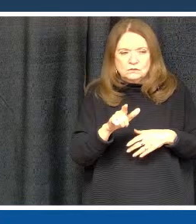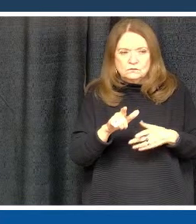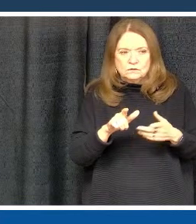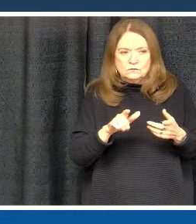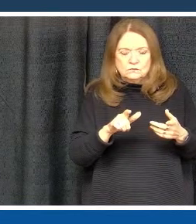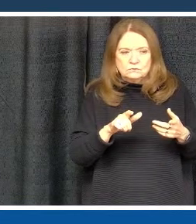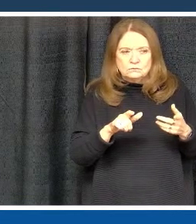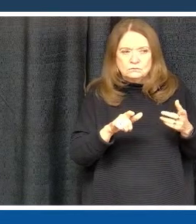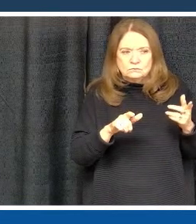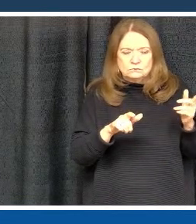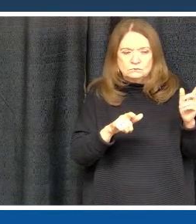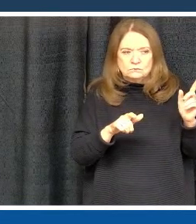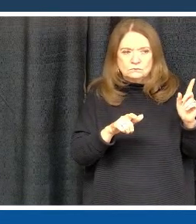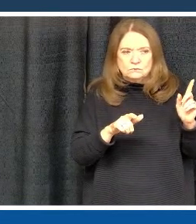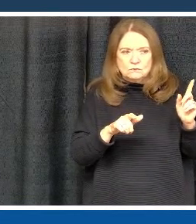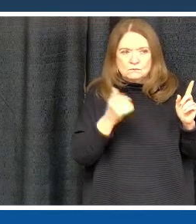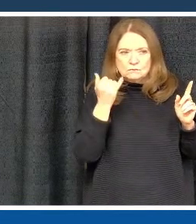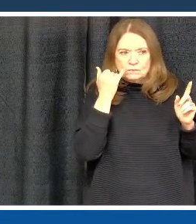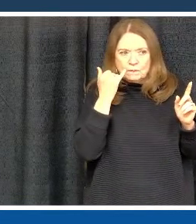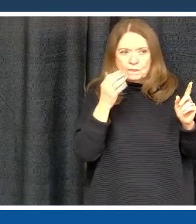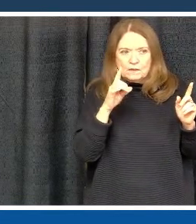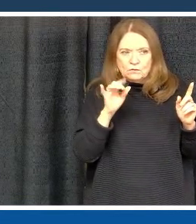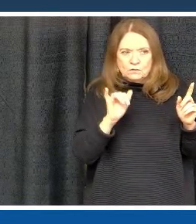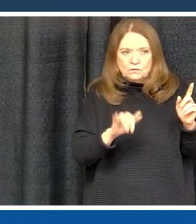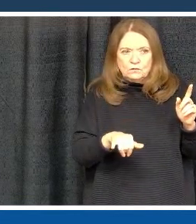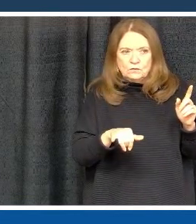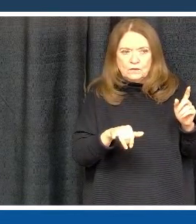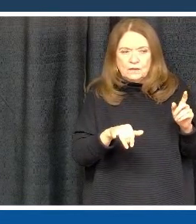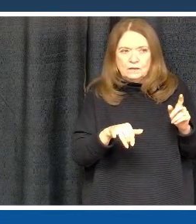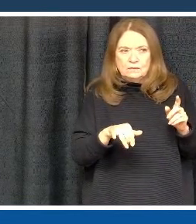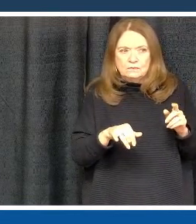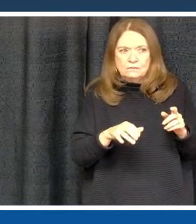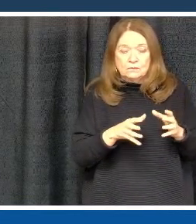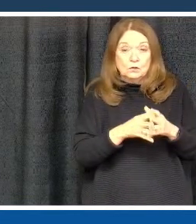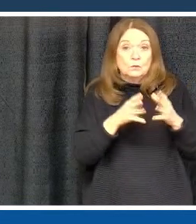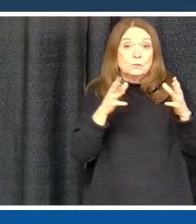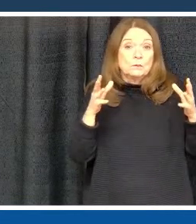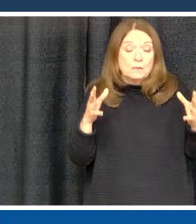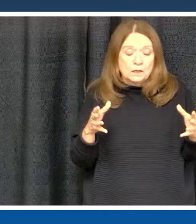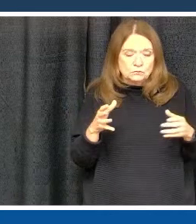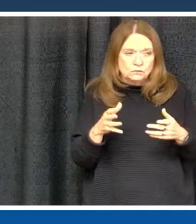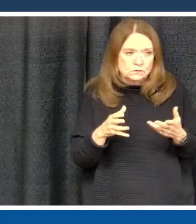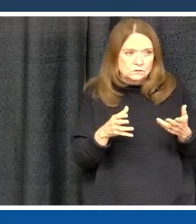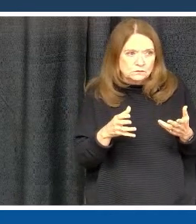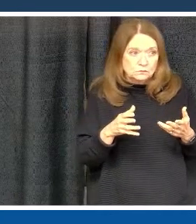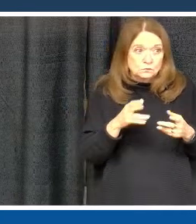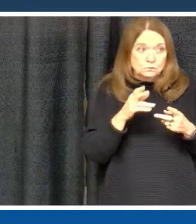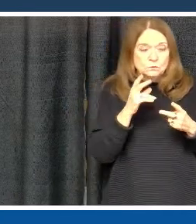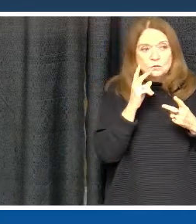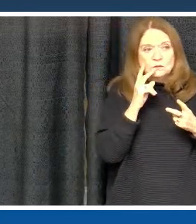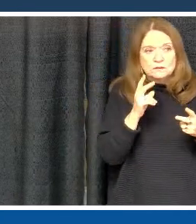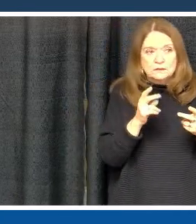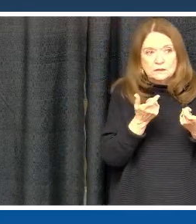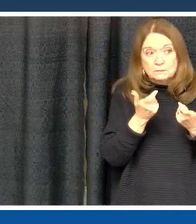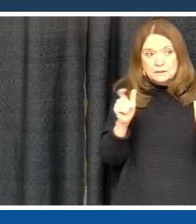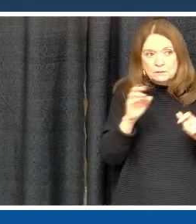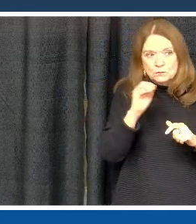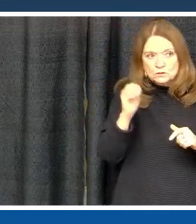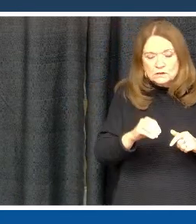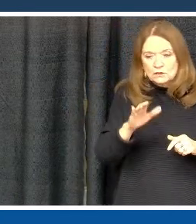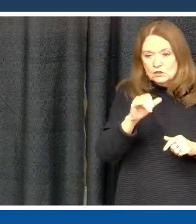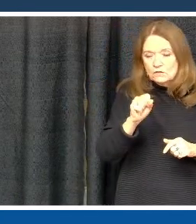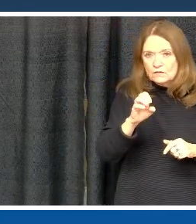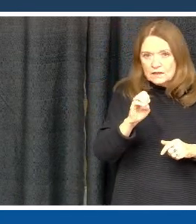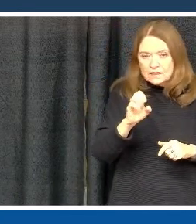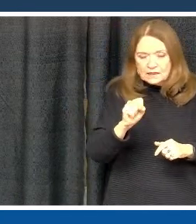waivers. And if we do that, the preponderance, or maybe not in the preponderance, but if we're above single-digit percentage of the cases that come before